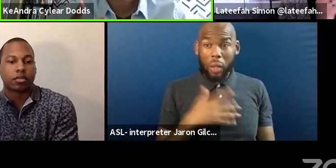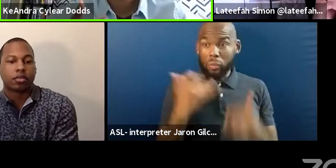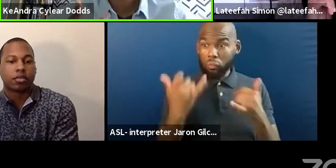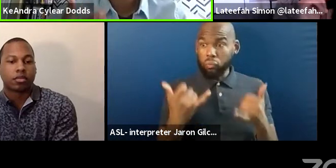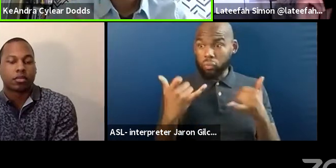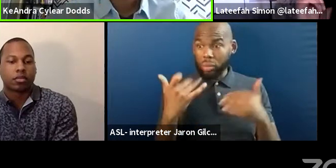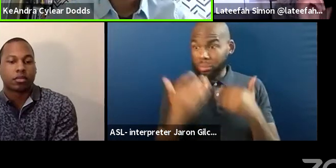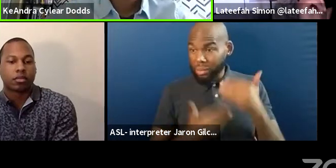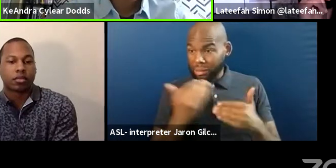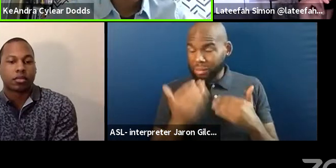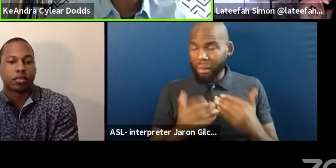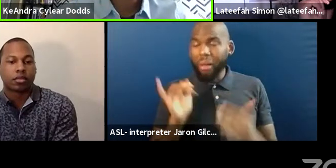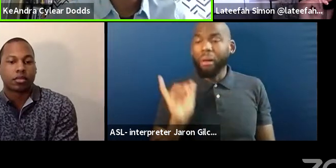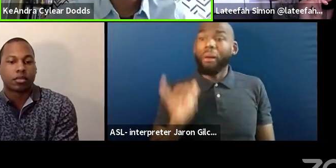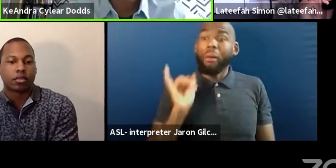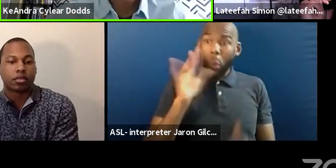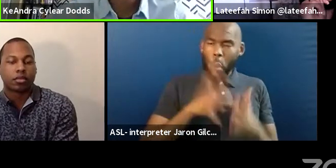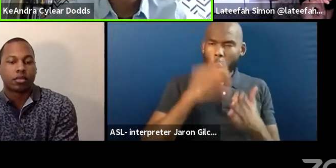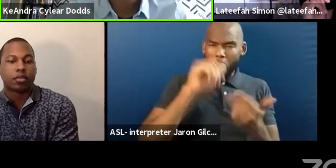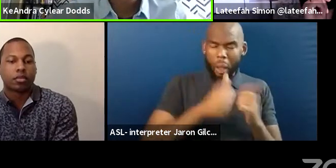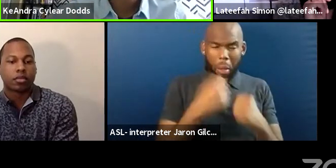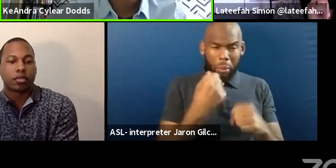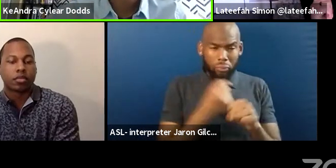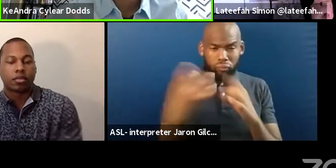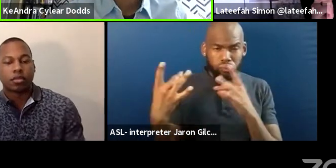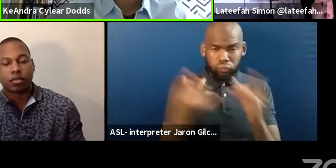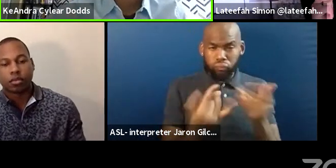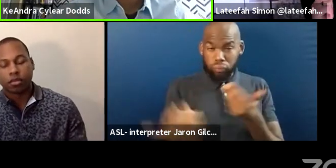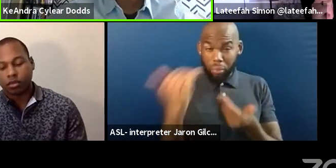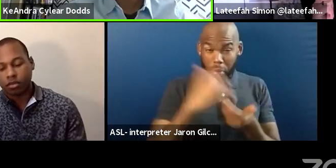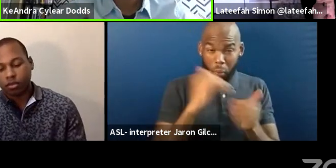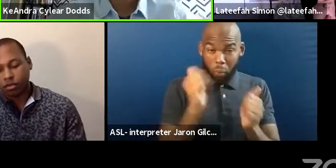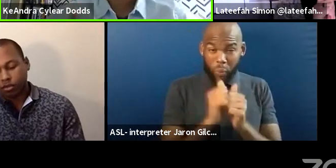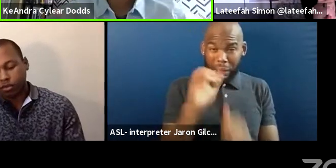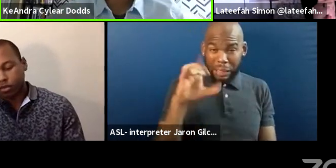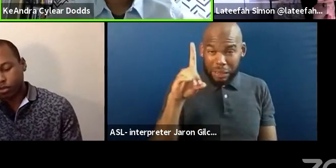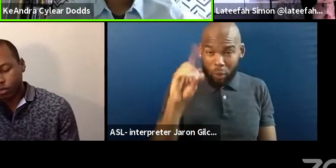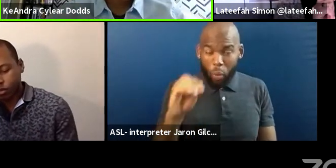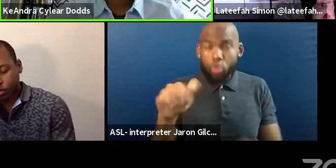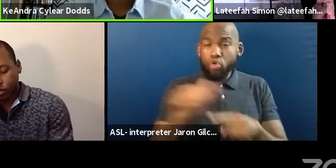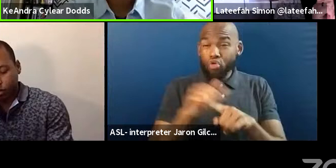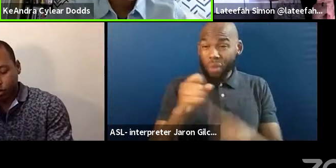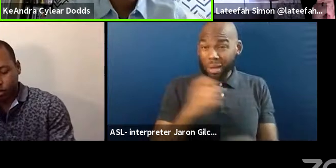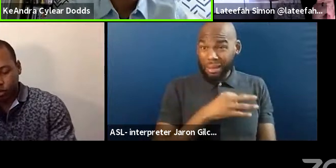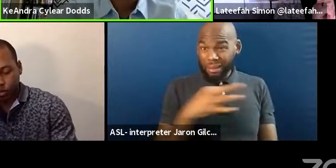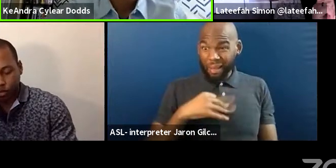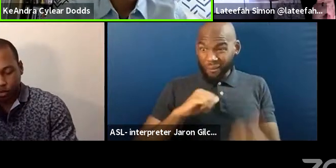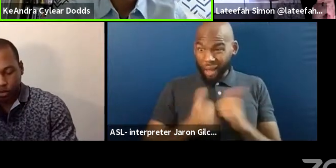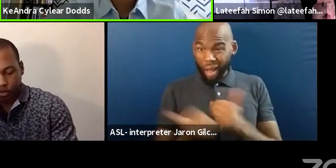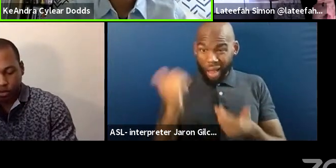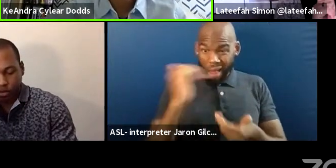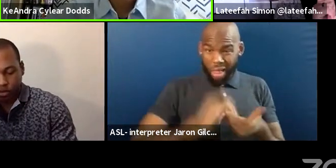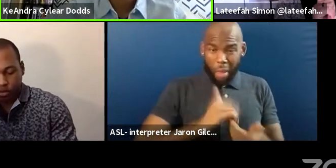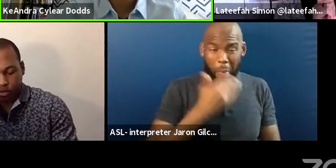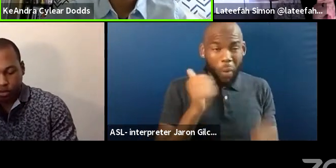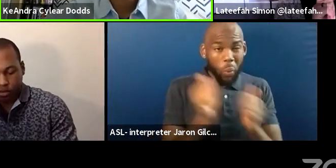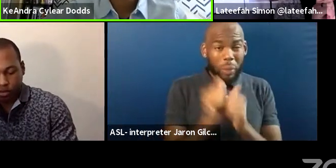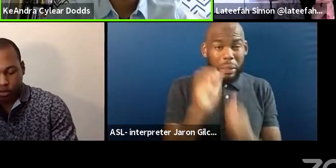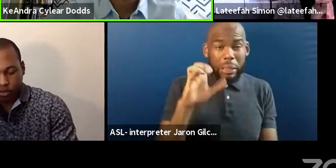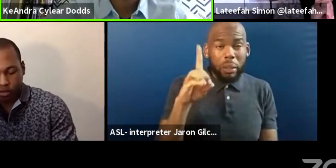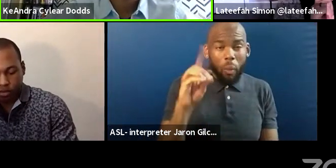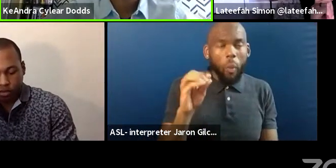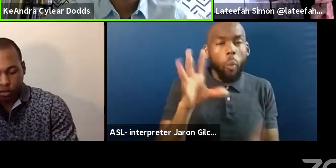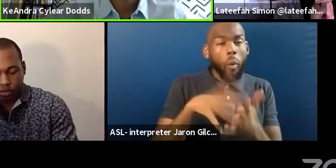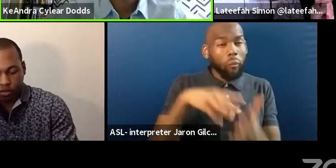about how to make it easier to partner with CBOs, how to train our staff to work better with CBOs. And I think why it